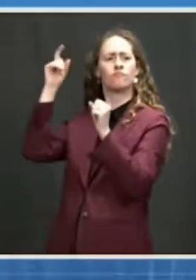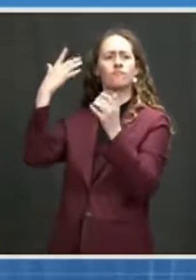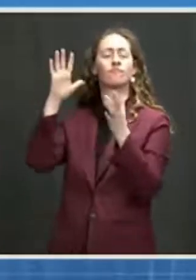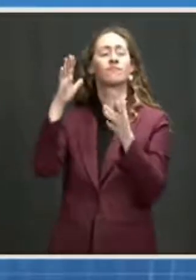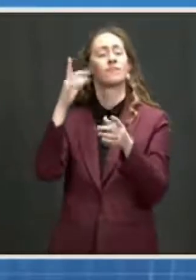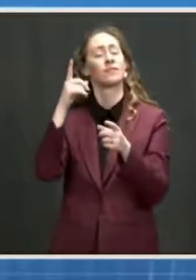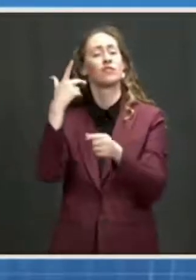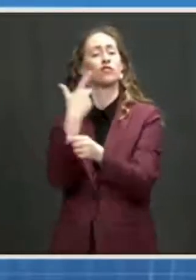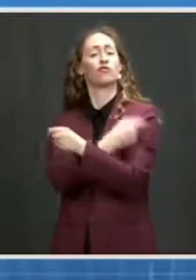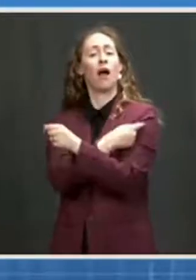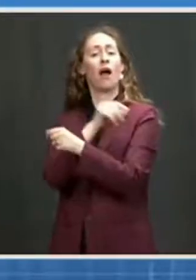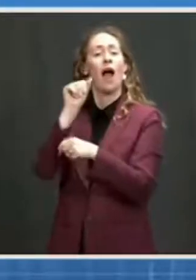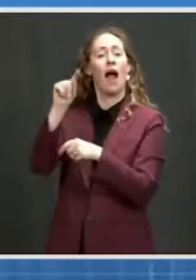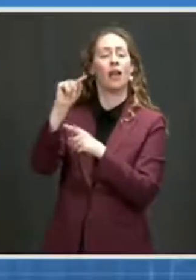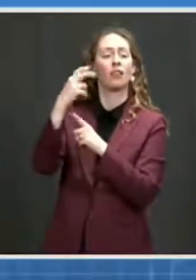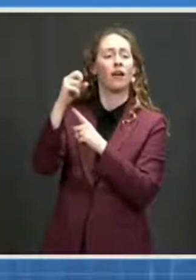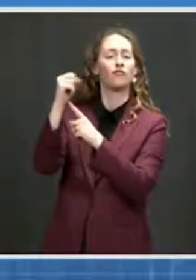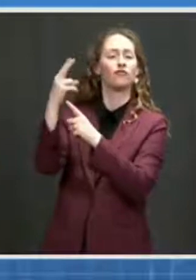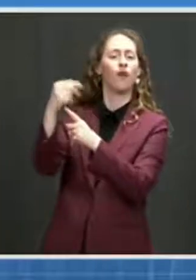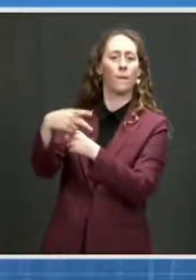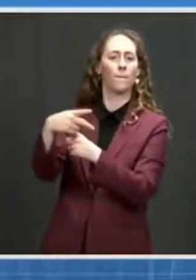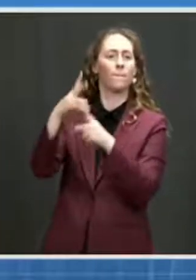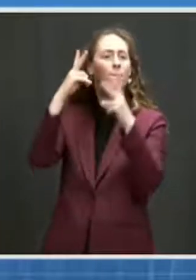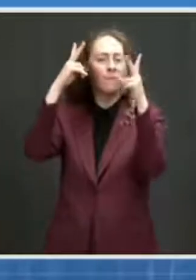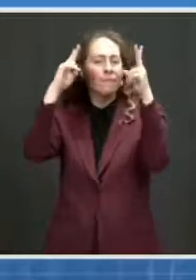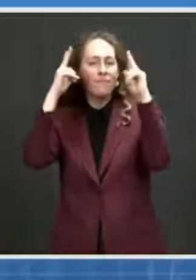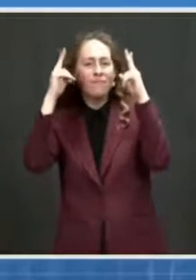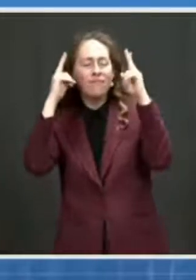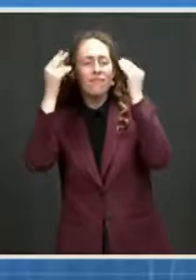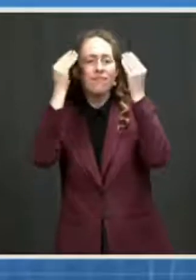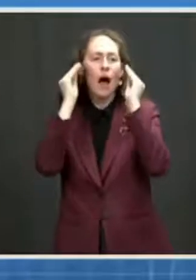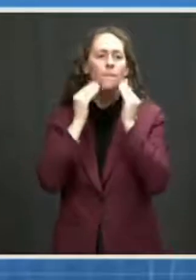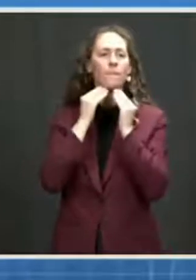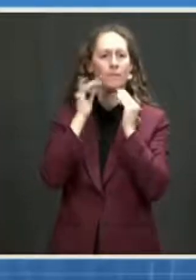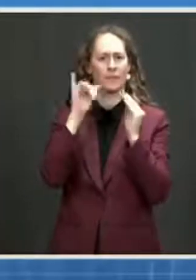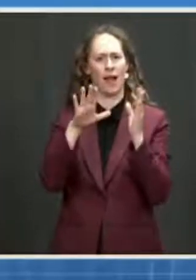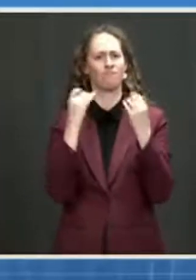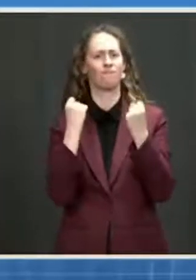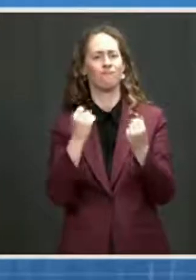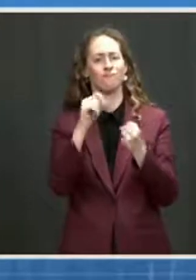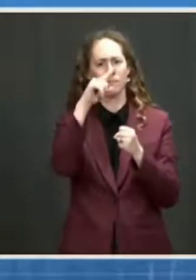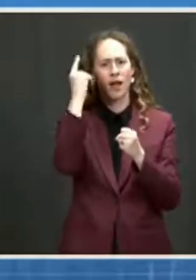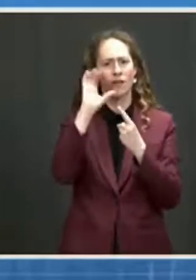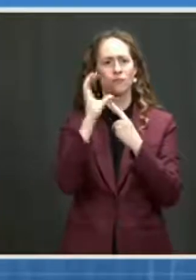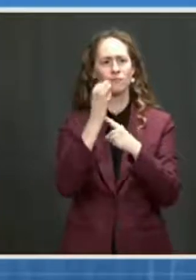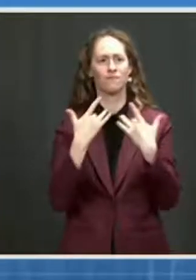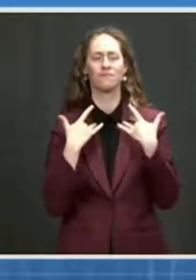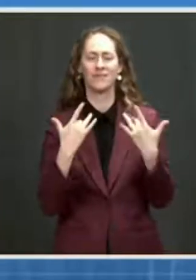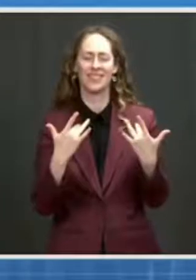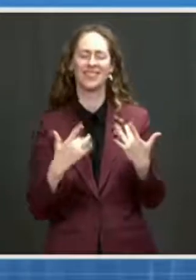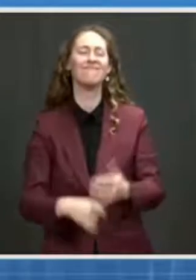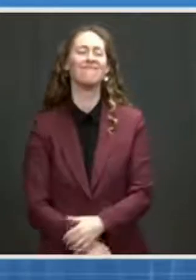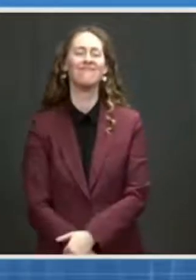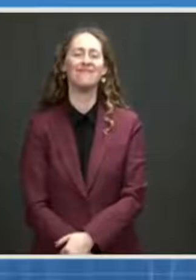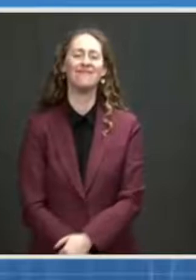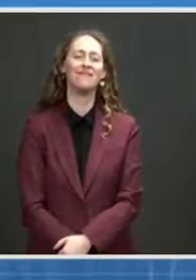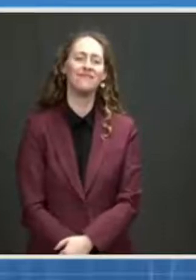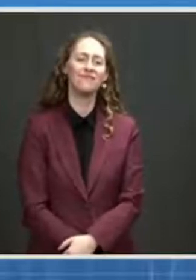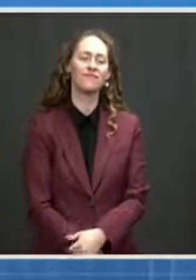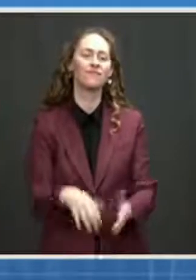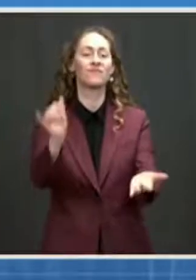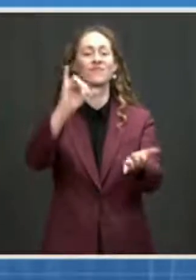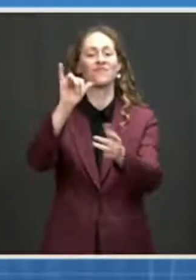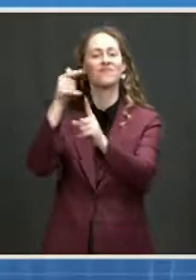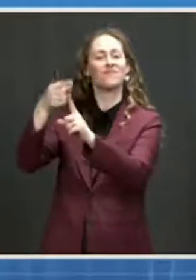their questions answered. And maybe I'll just add that CDC has toolkits available for all of these local settings. If there's